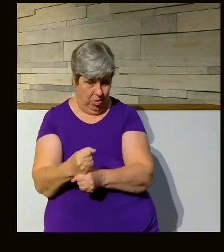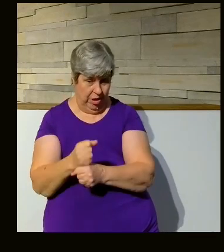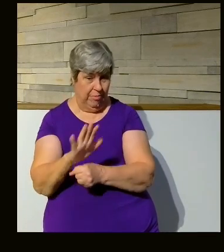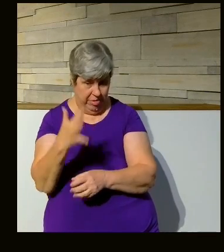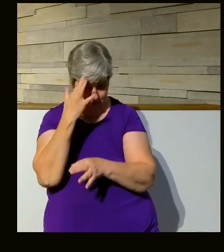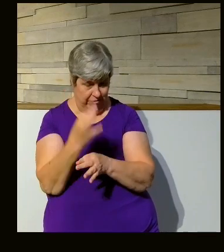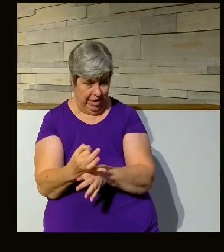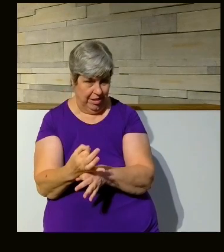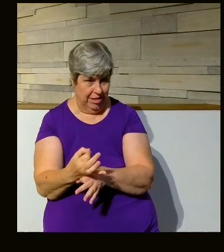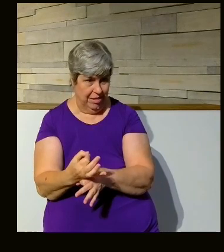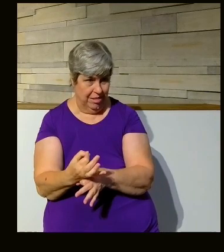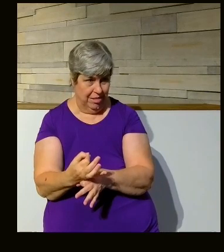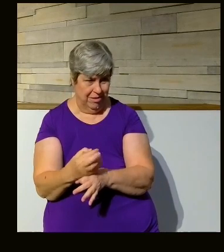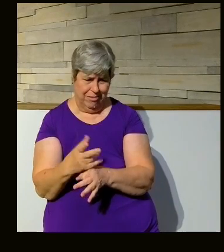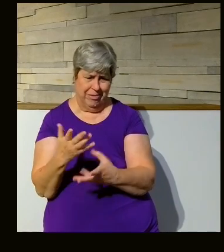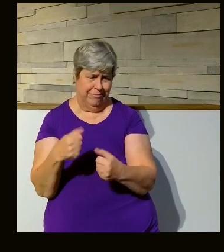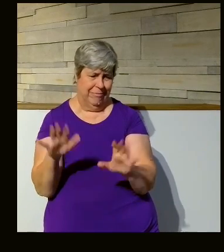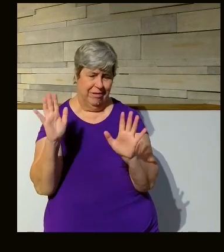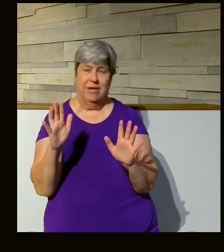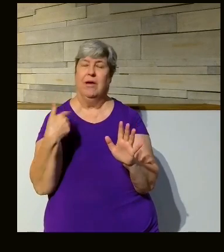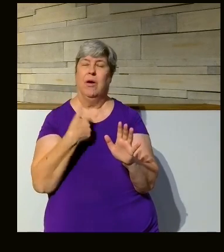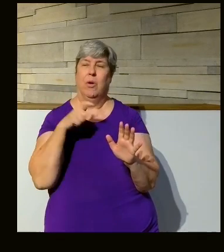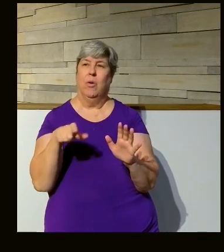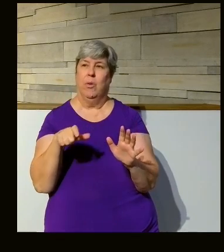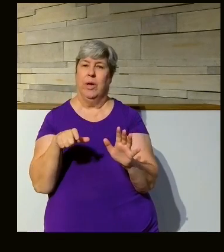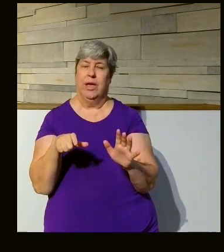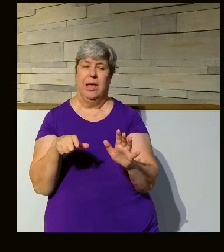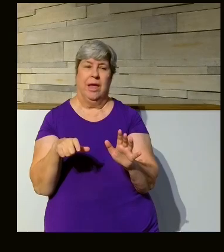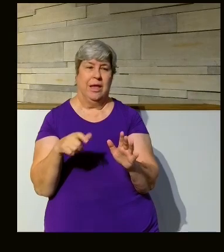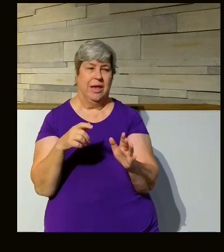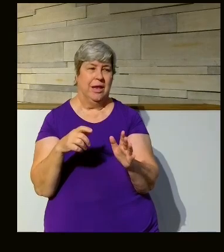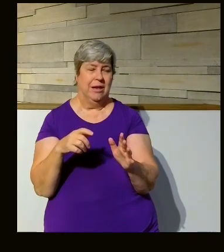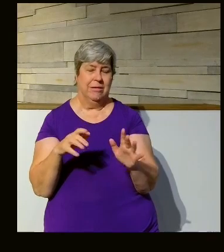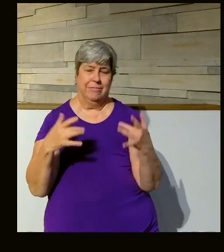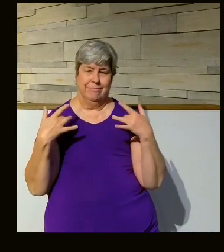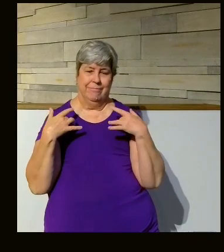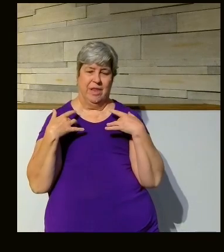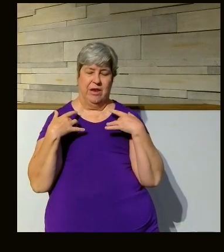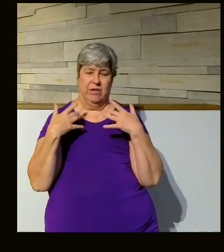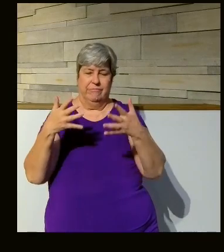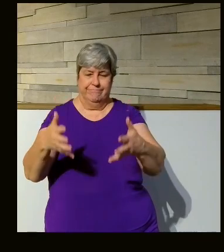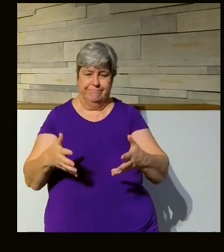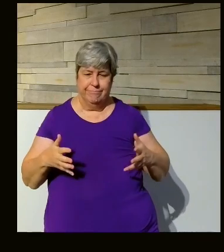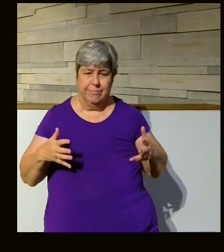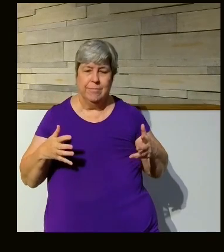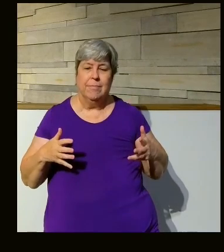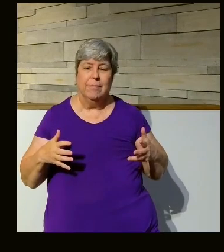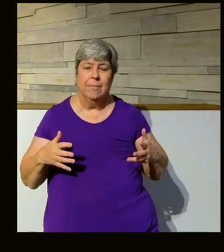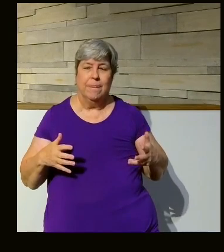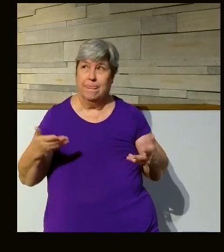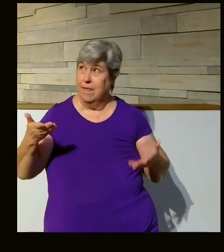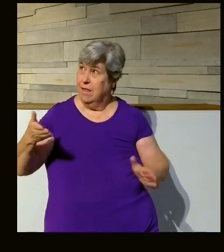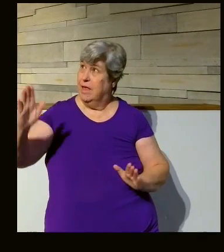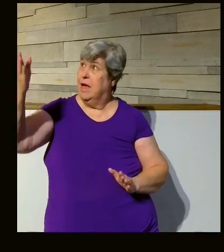faith? And parents, we need to take our hands off of our kids. And we